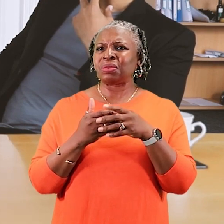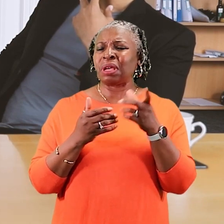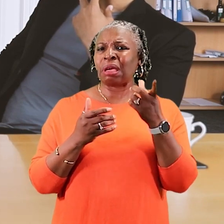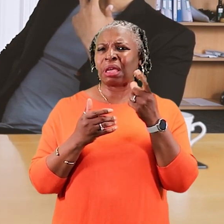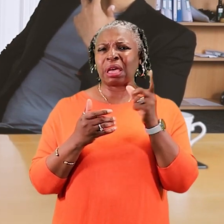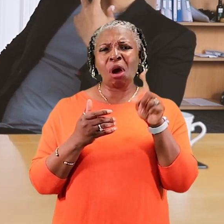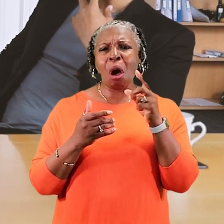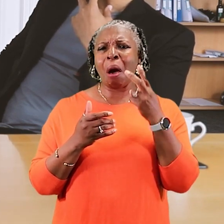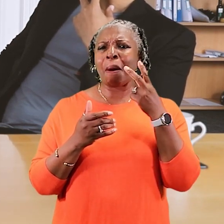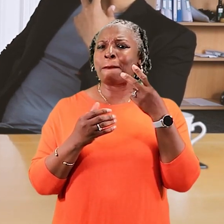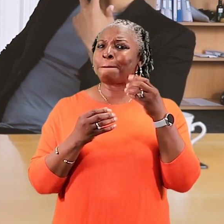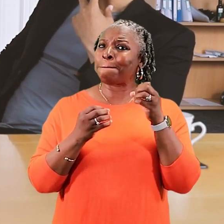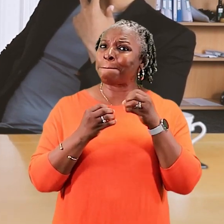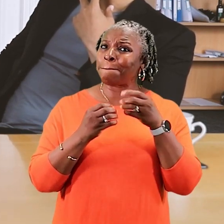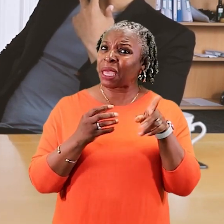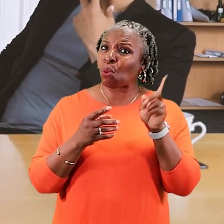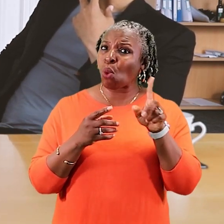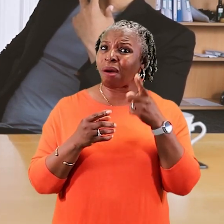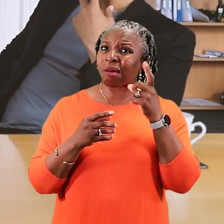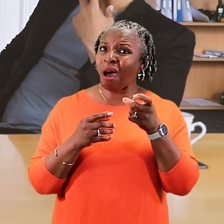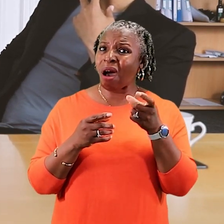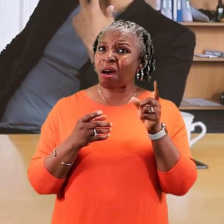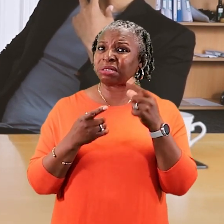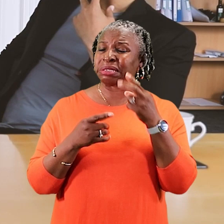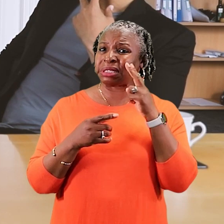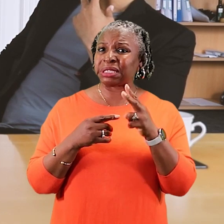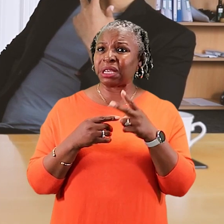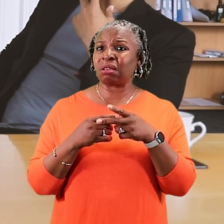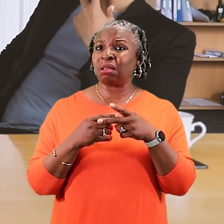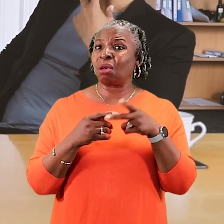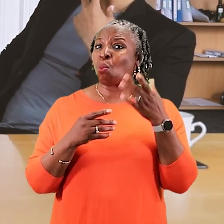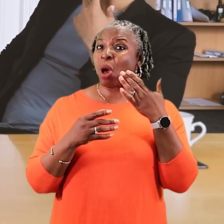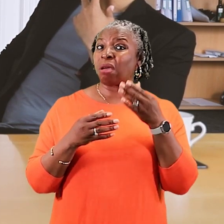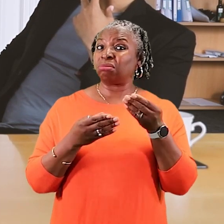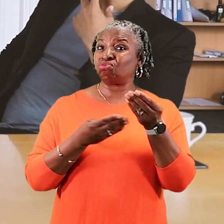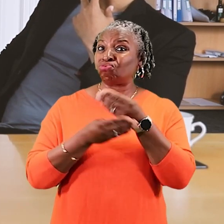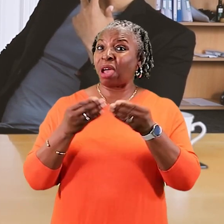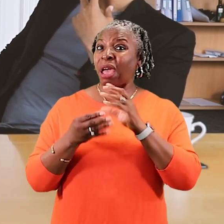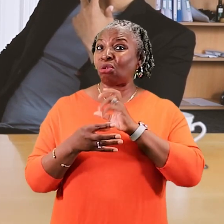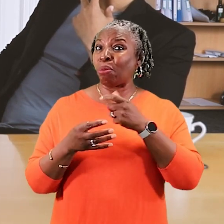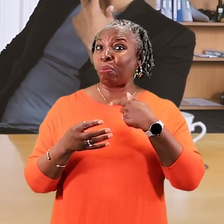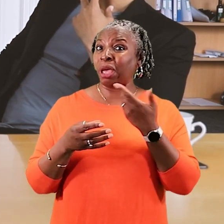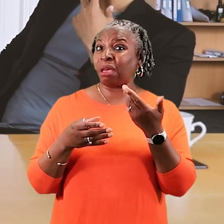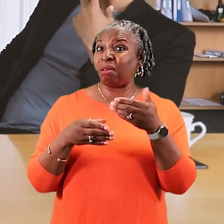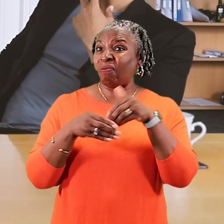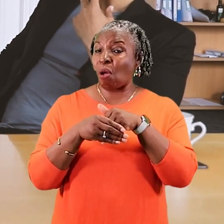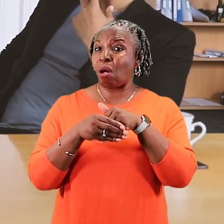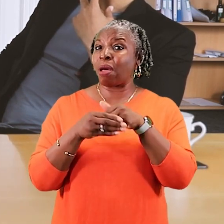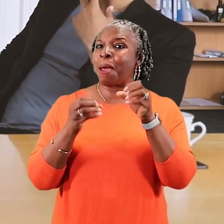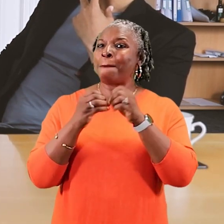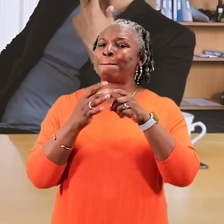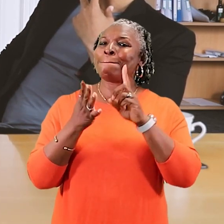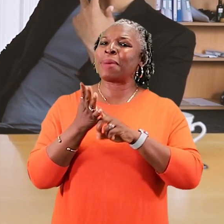cannot be what you cannot see. So when I was in the trade union movement, Bill Morris was the General Secretary. When I worked in the Crown